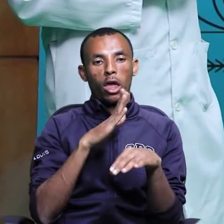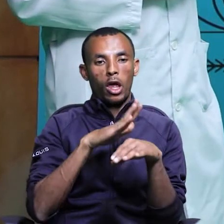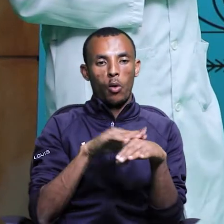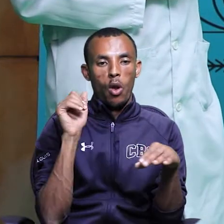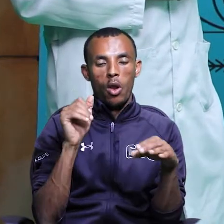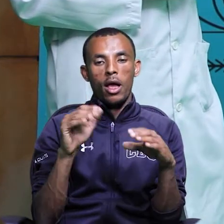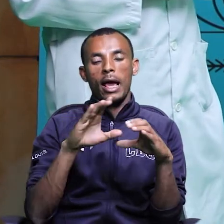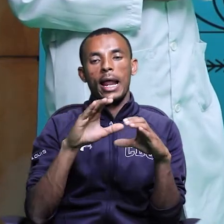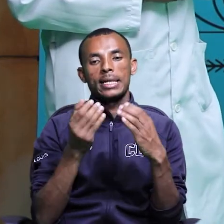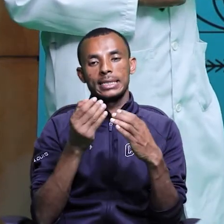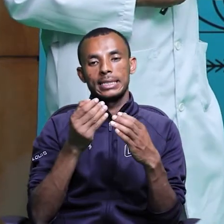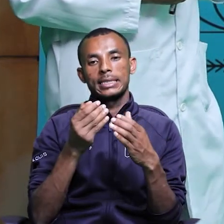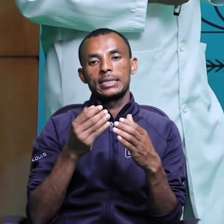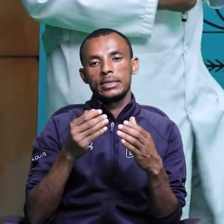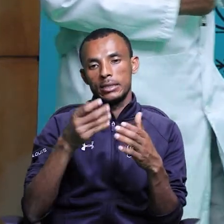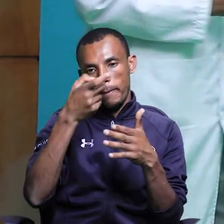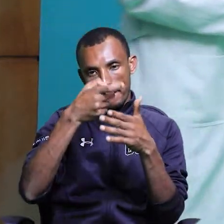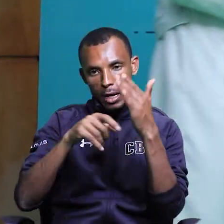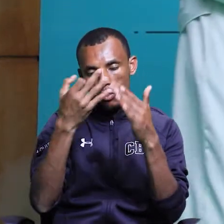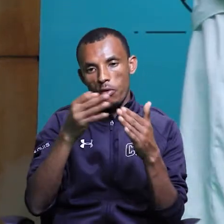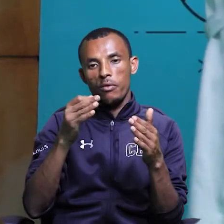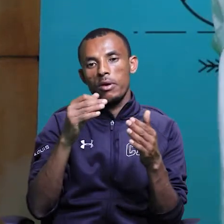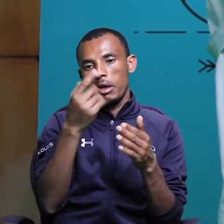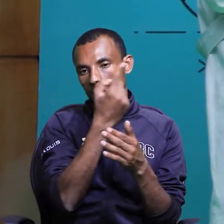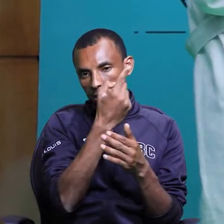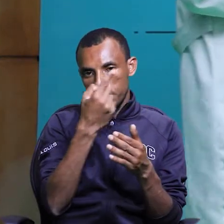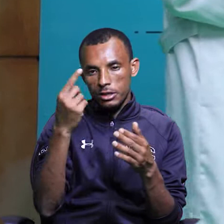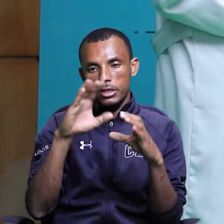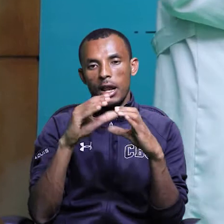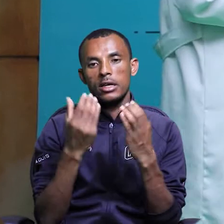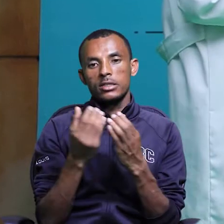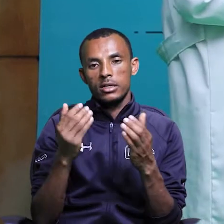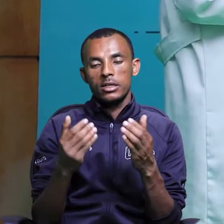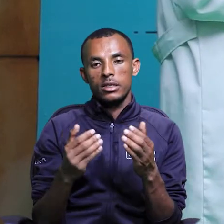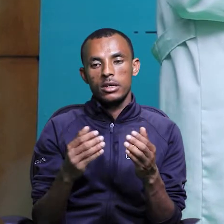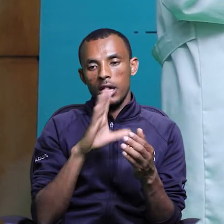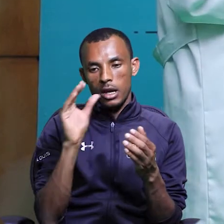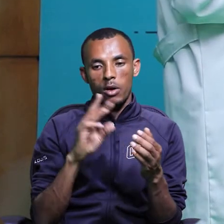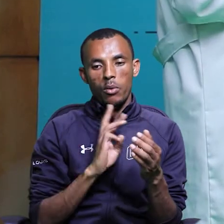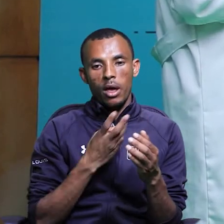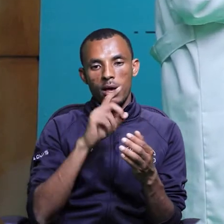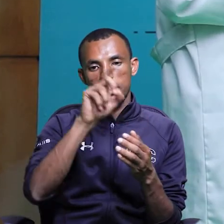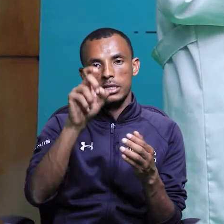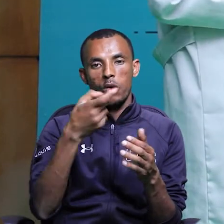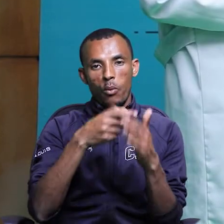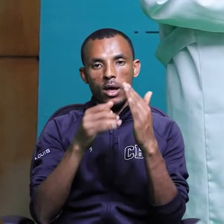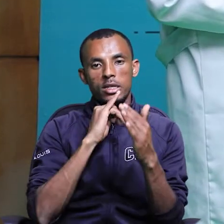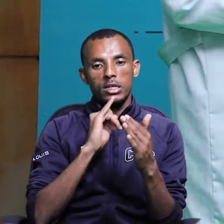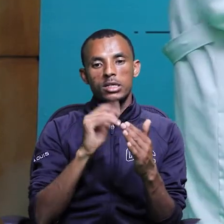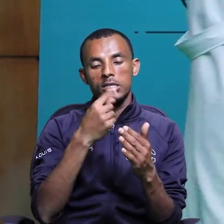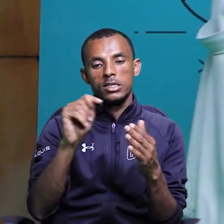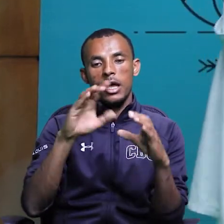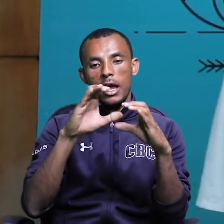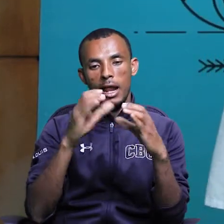class marks of each classes. It is the representative of each class. And what you are asking now, what is the class mark